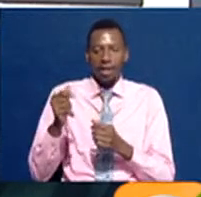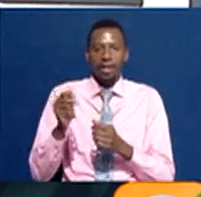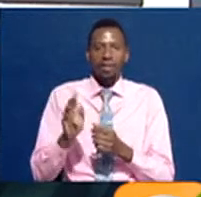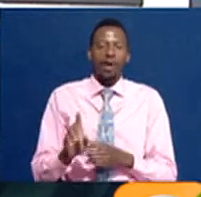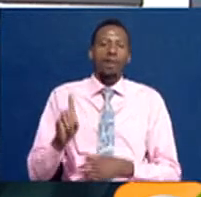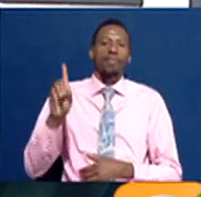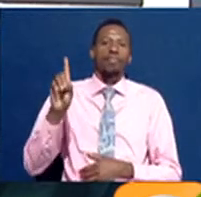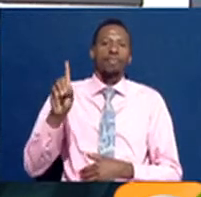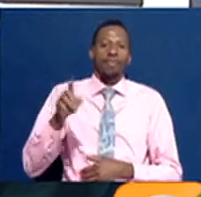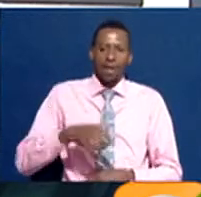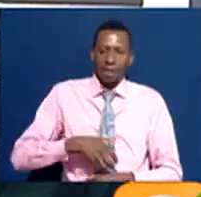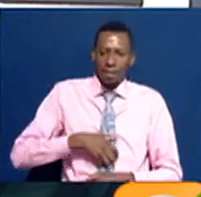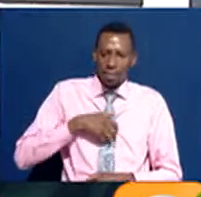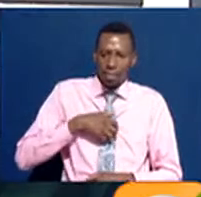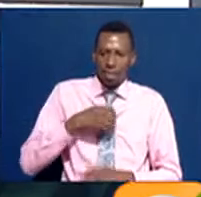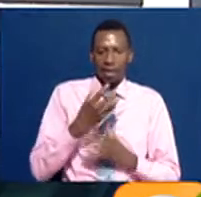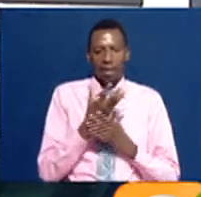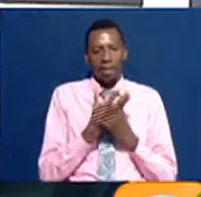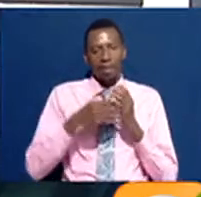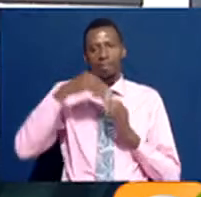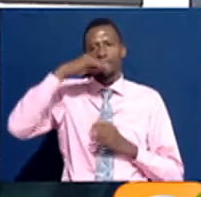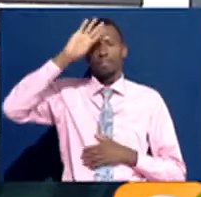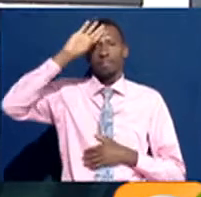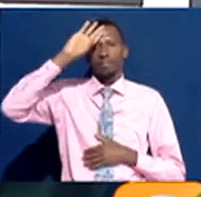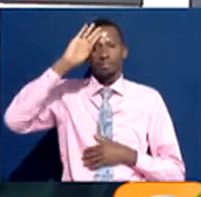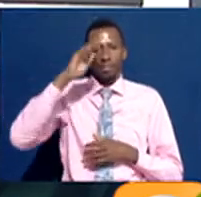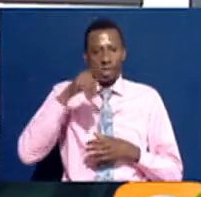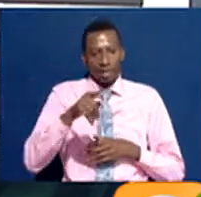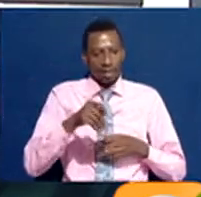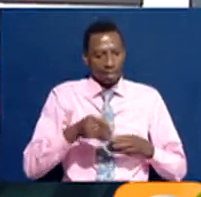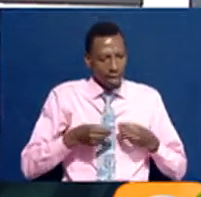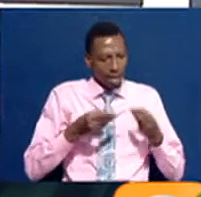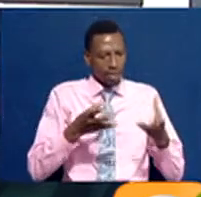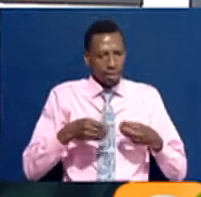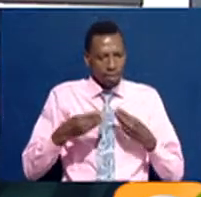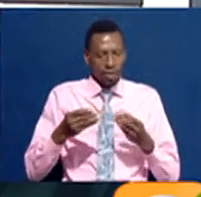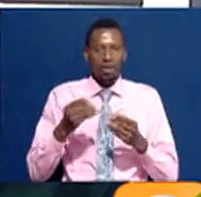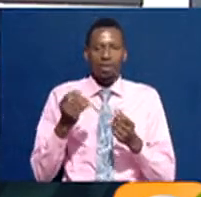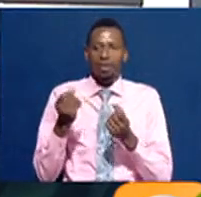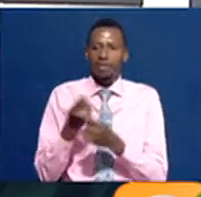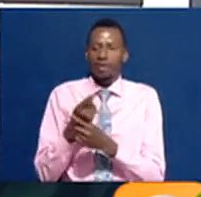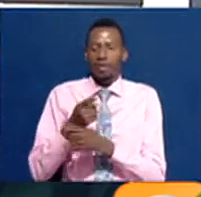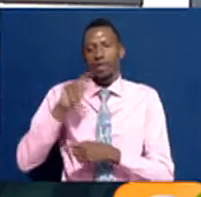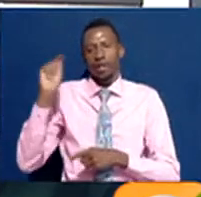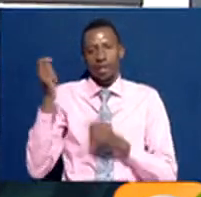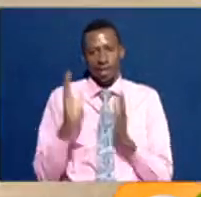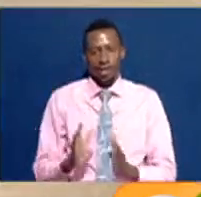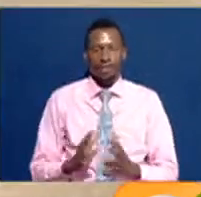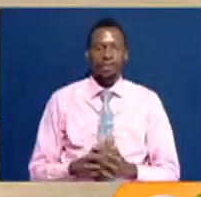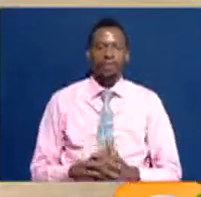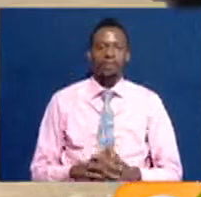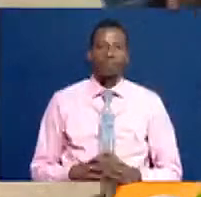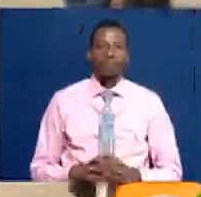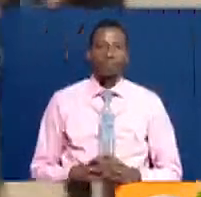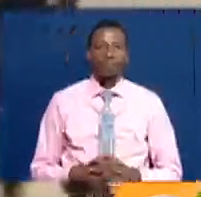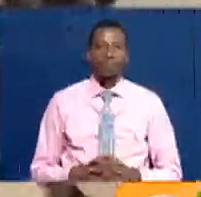and disappointment is only part of the expressions of a cross-section of Kenyans.